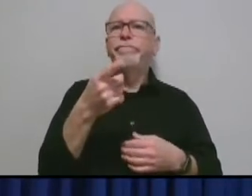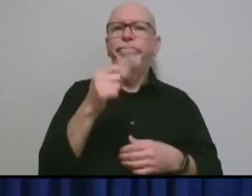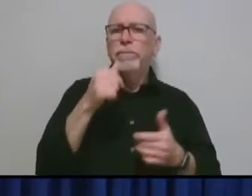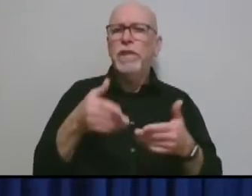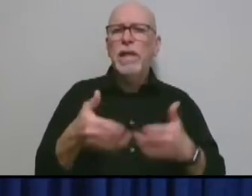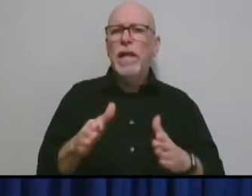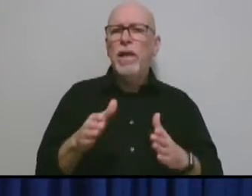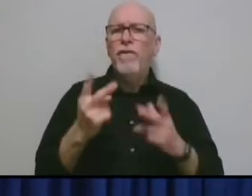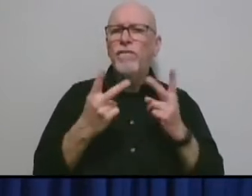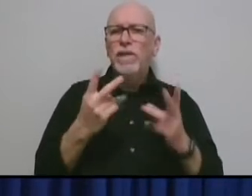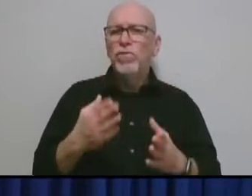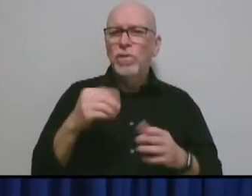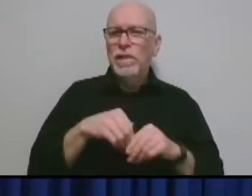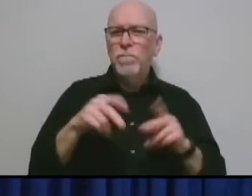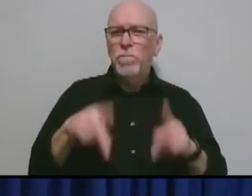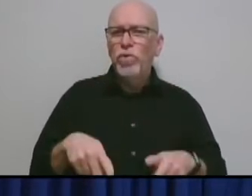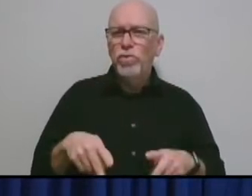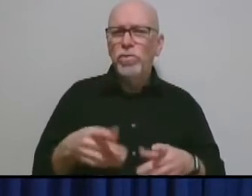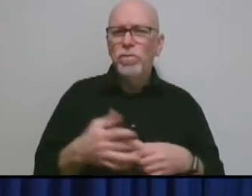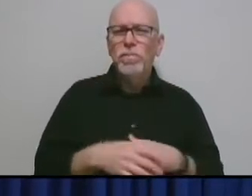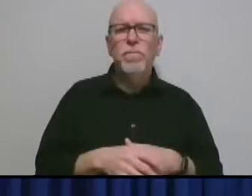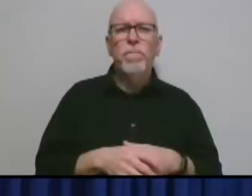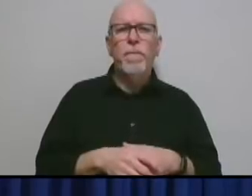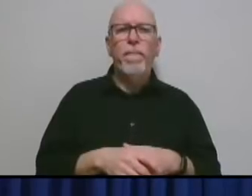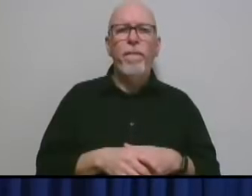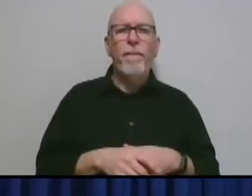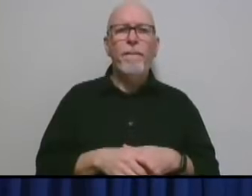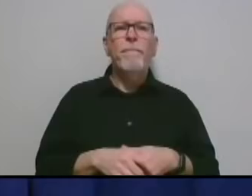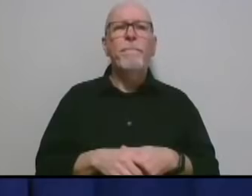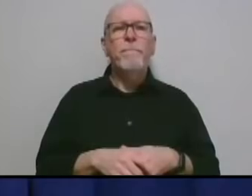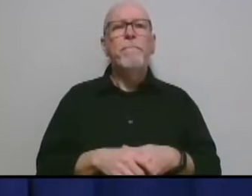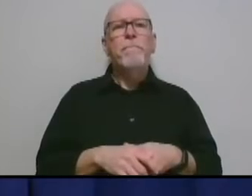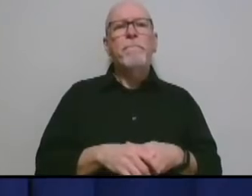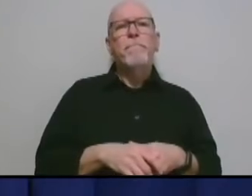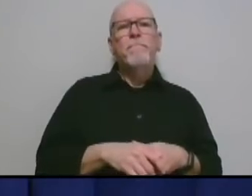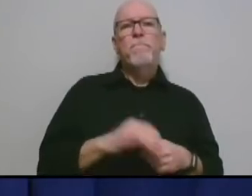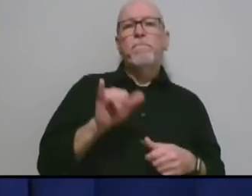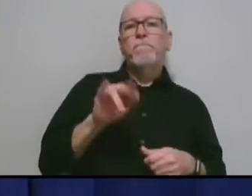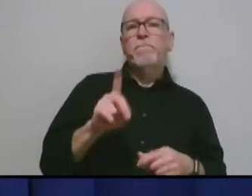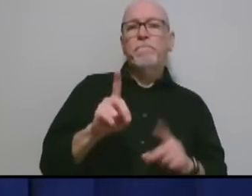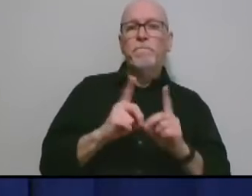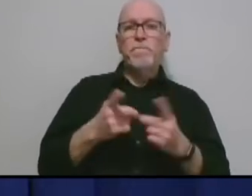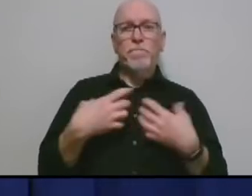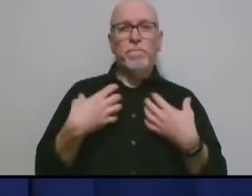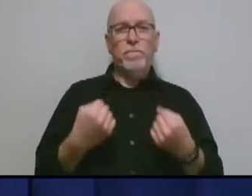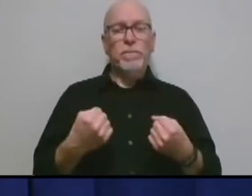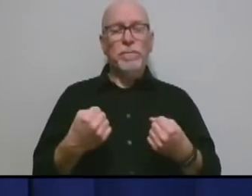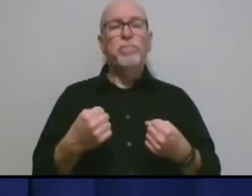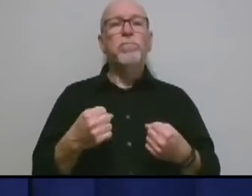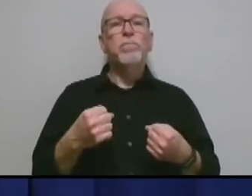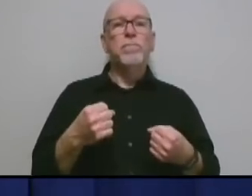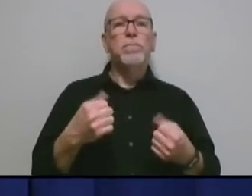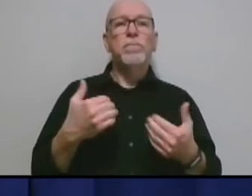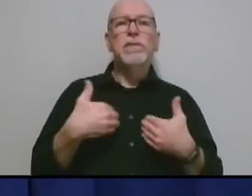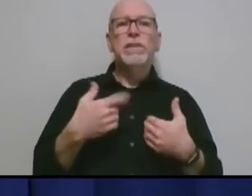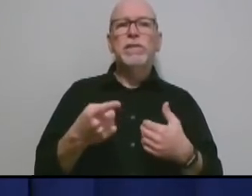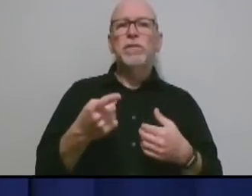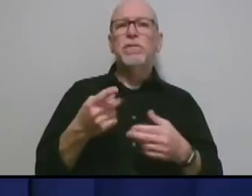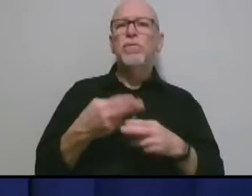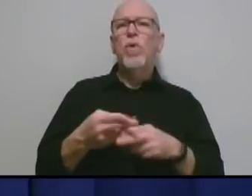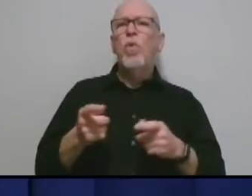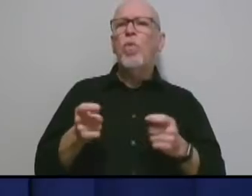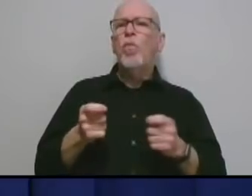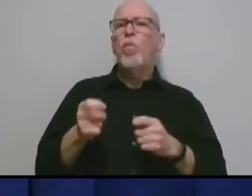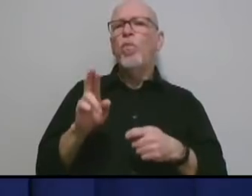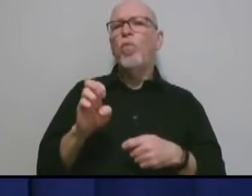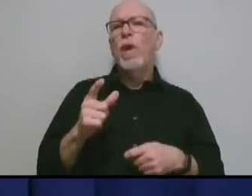them in for in-person visitation. So the Indiana Department of Health has a regulatory division, and